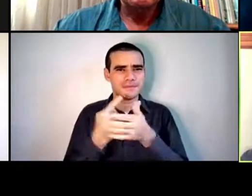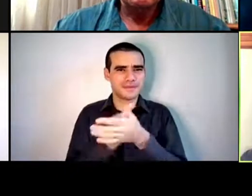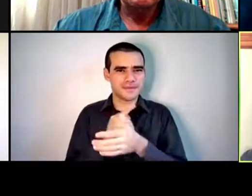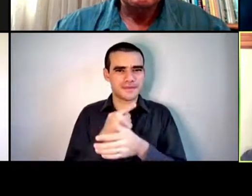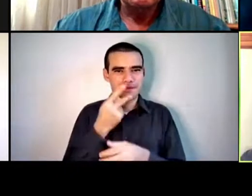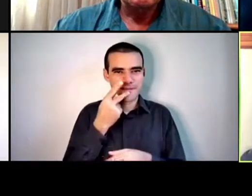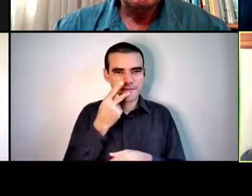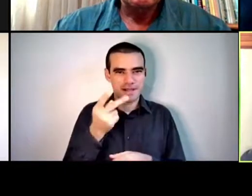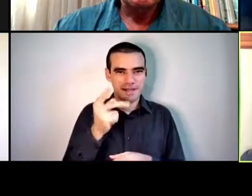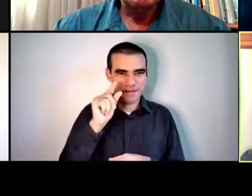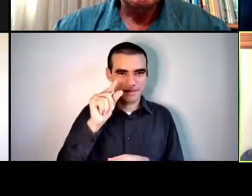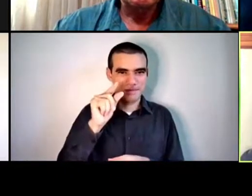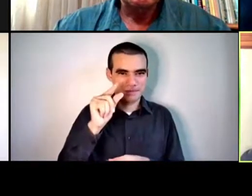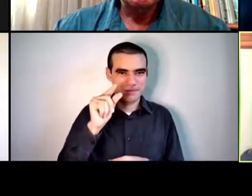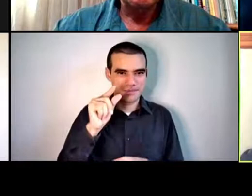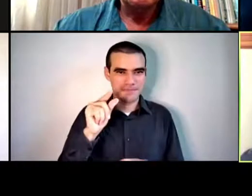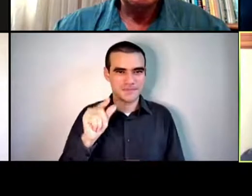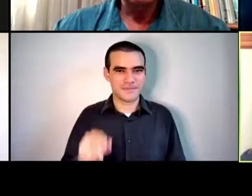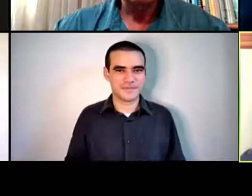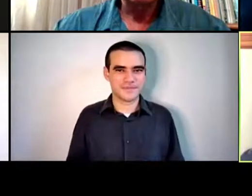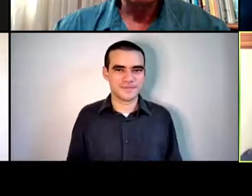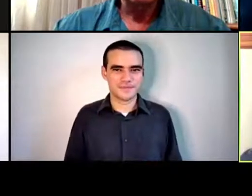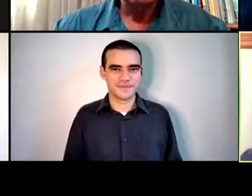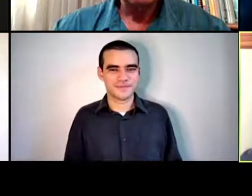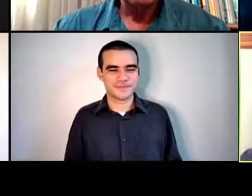Can I have, before the question, can I tell something?